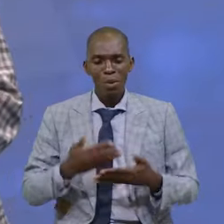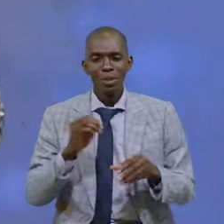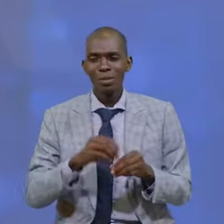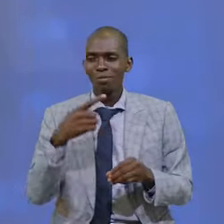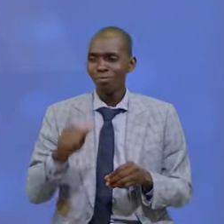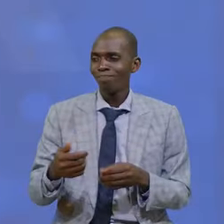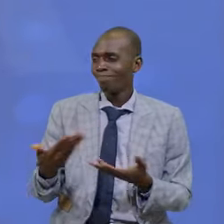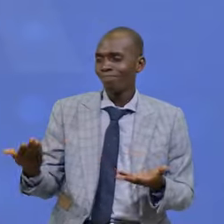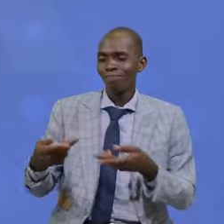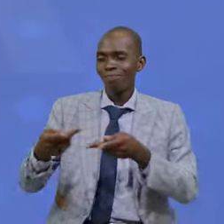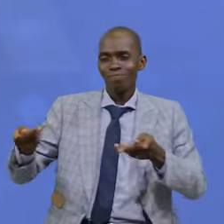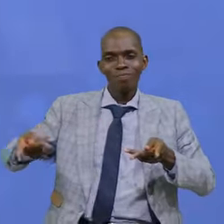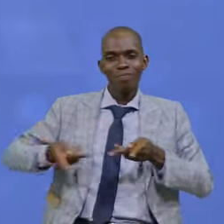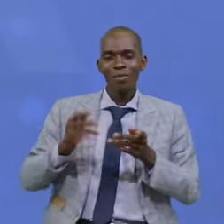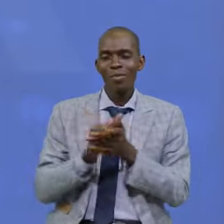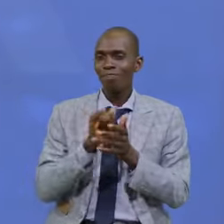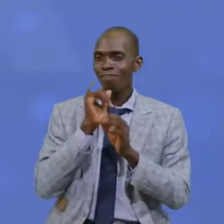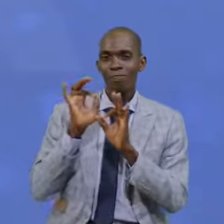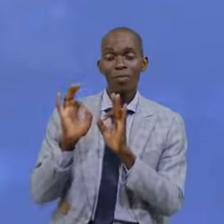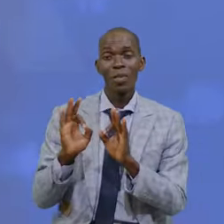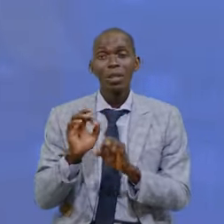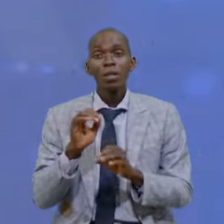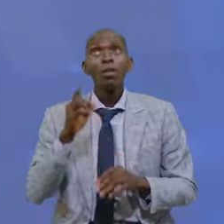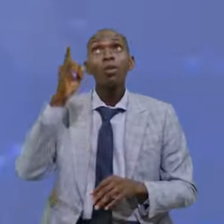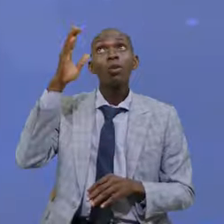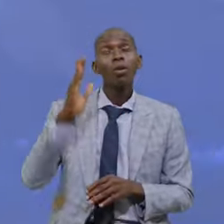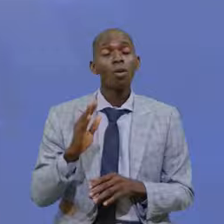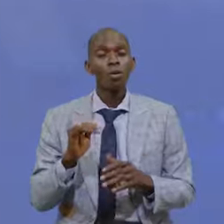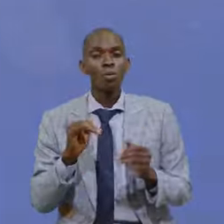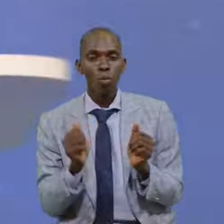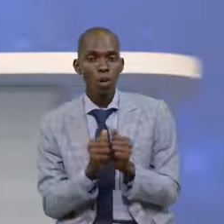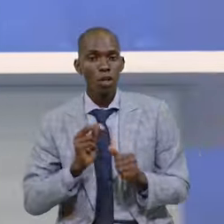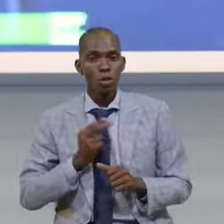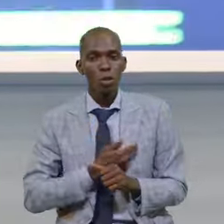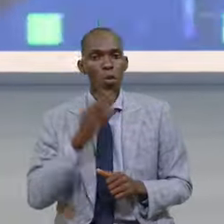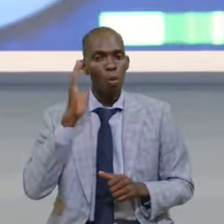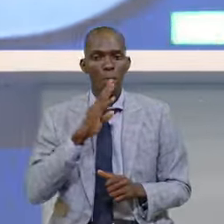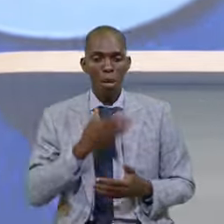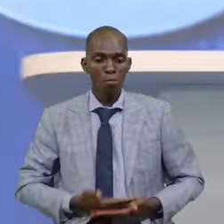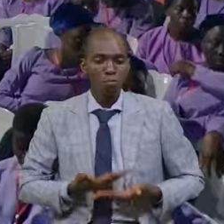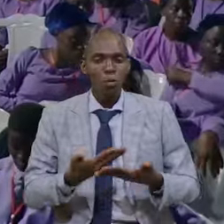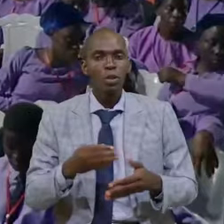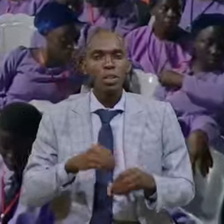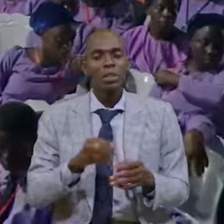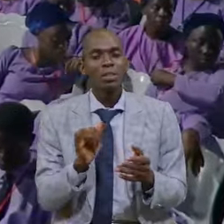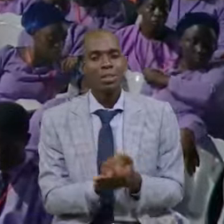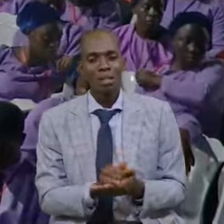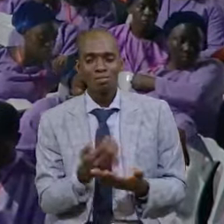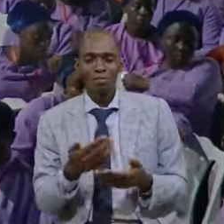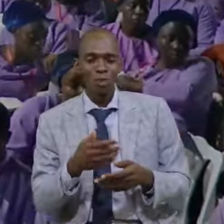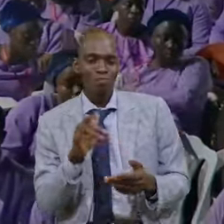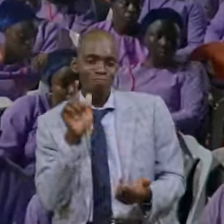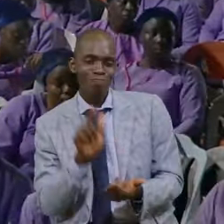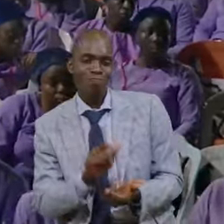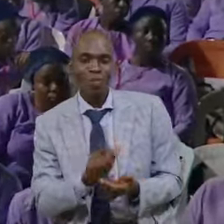God, Emmanuel, God with us, he'll be born in that lowly place